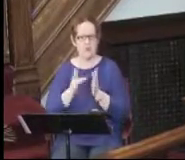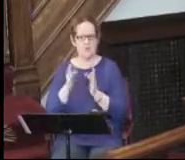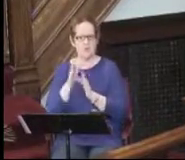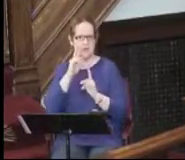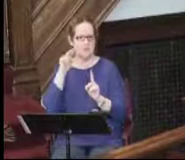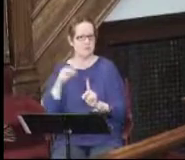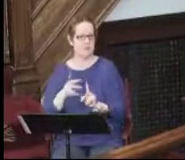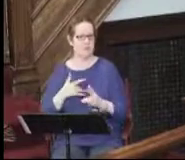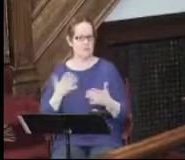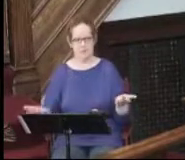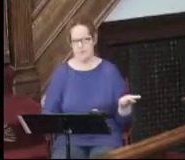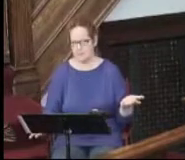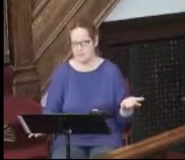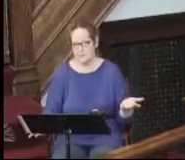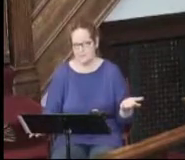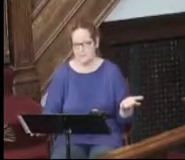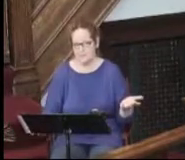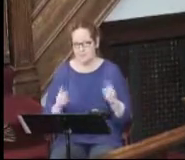sat?